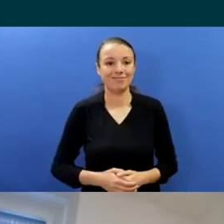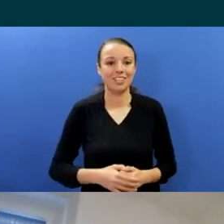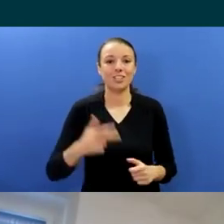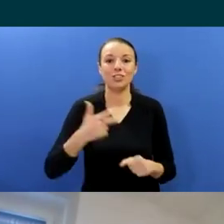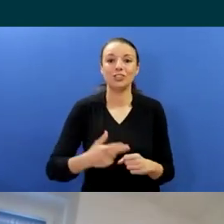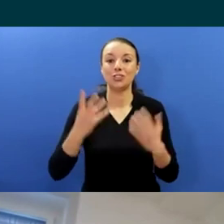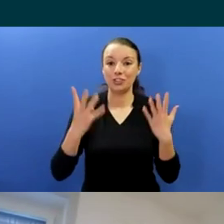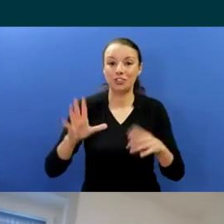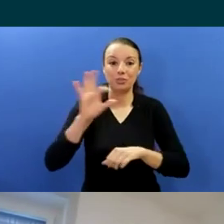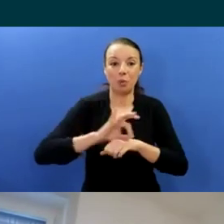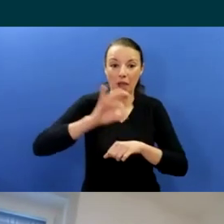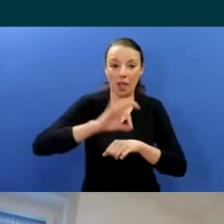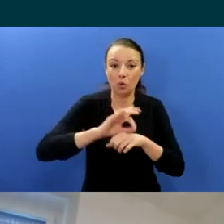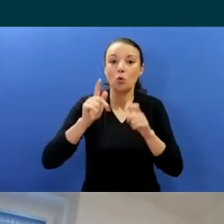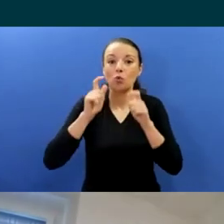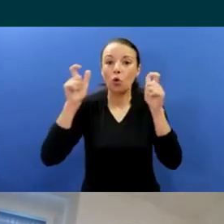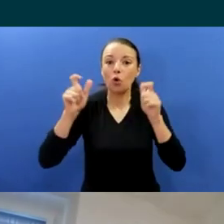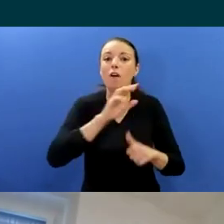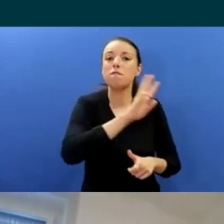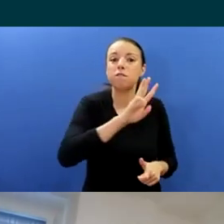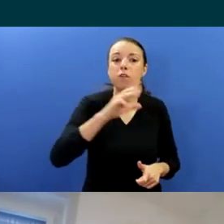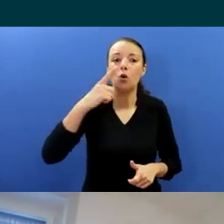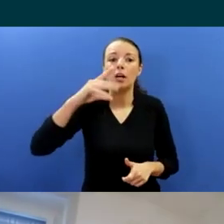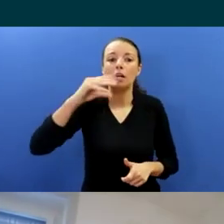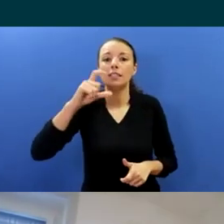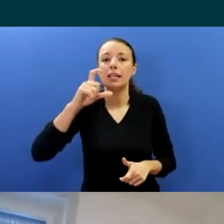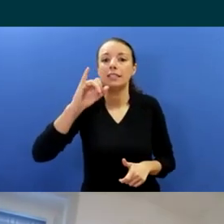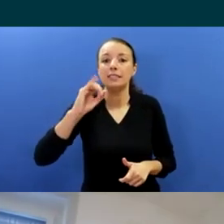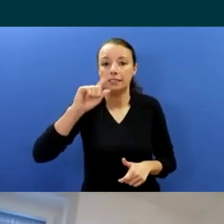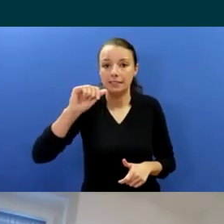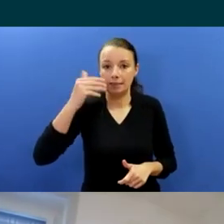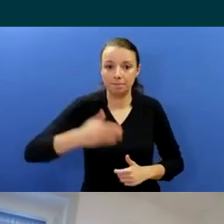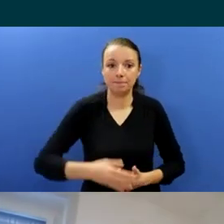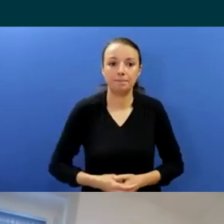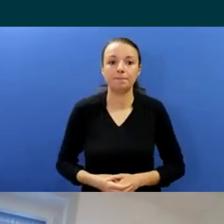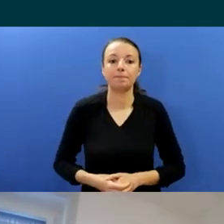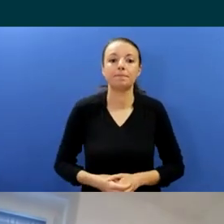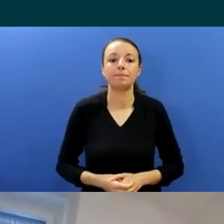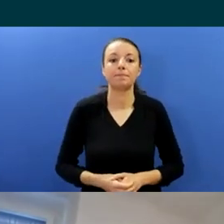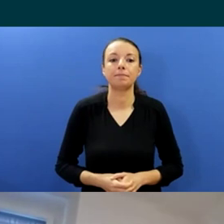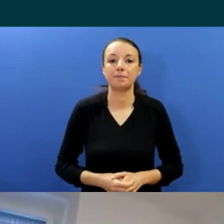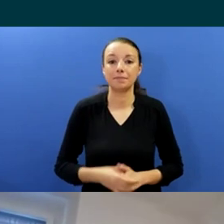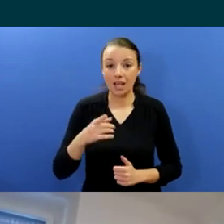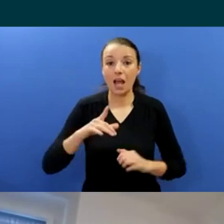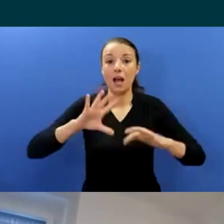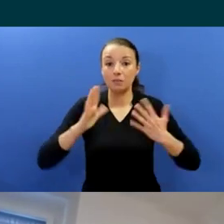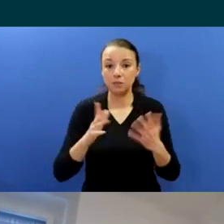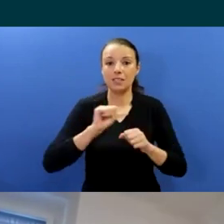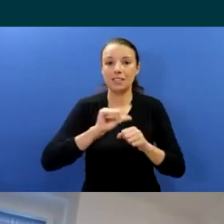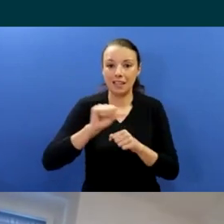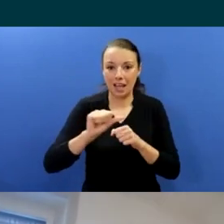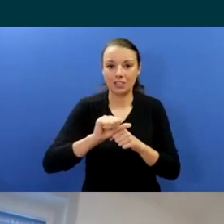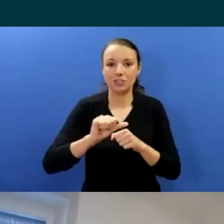39 ideas that were submitted on Decidim. And in the end, 11 ideas went to the vote. And you might